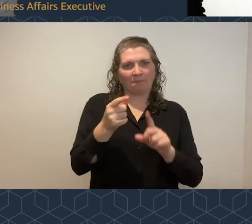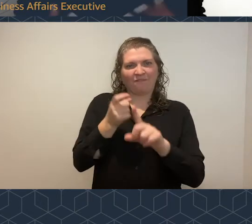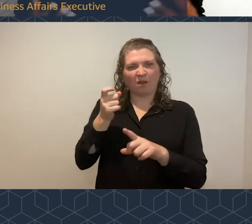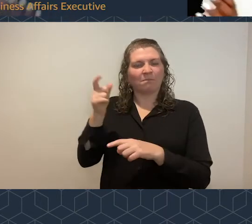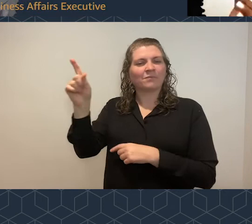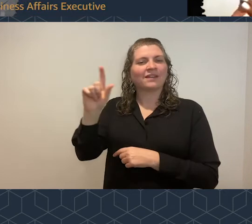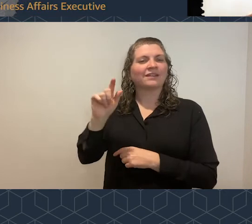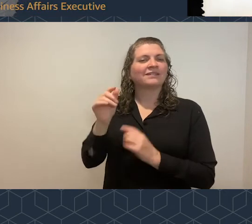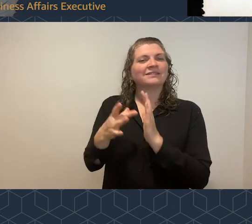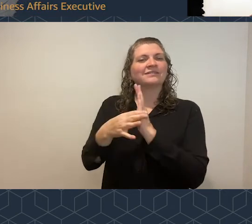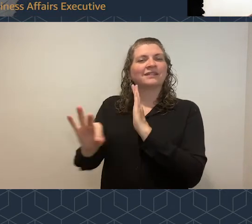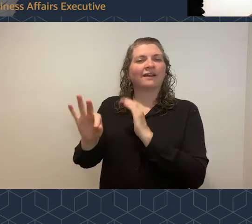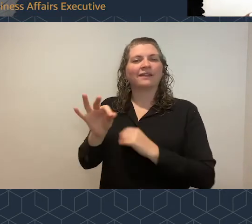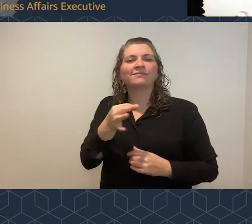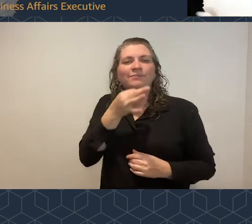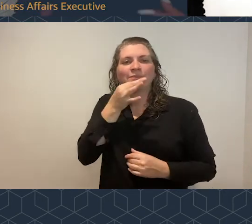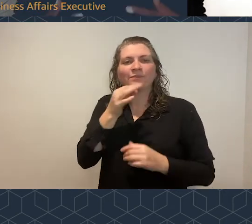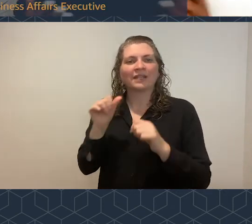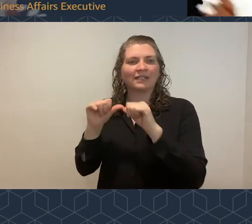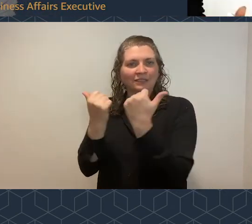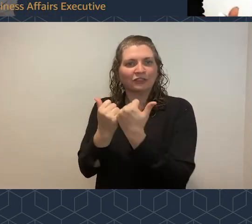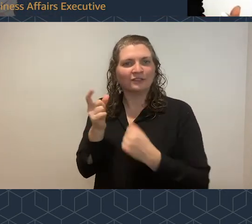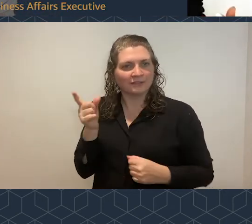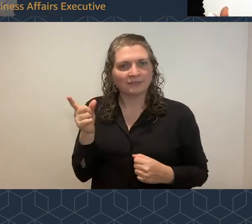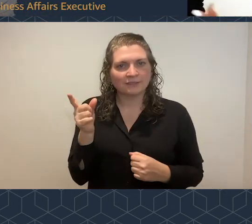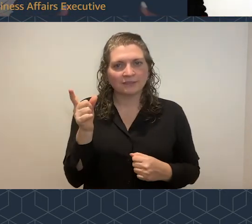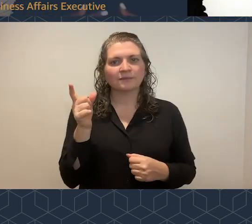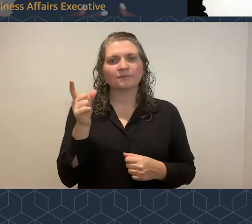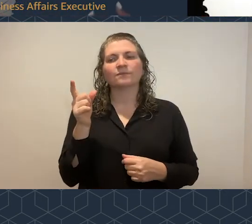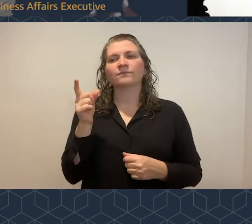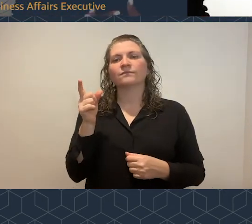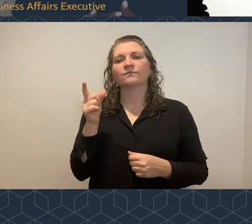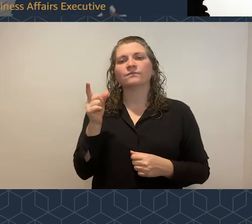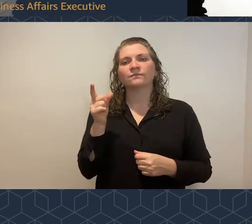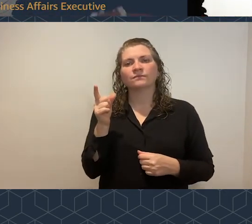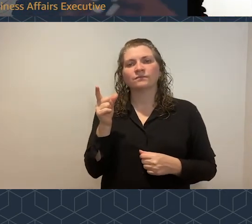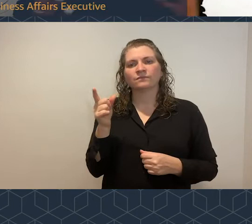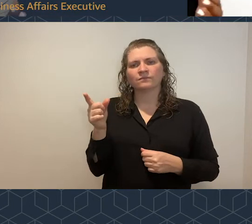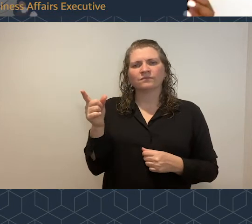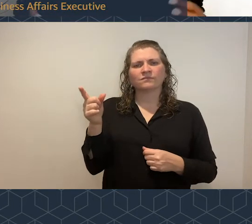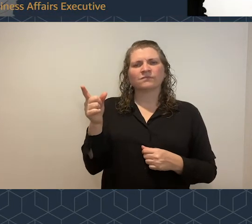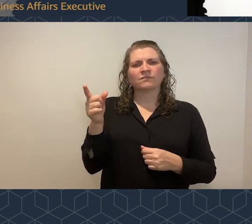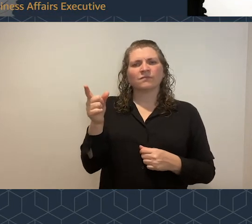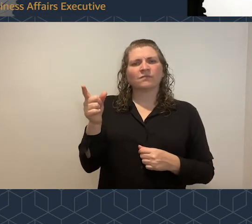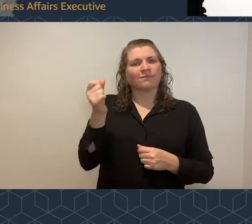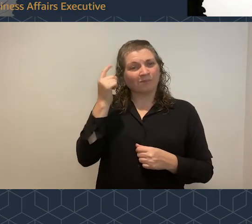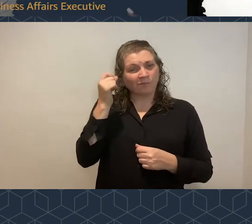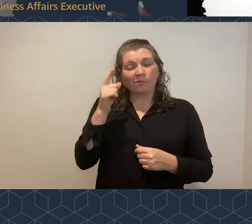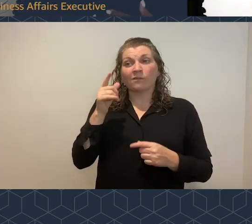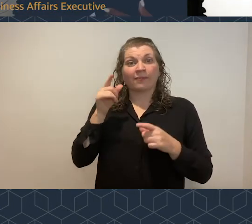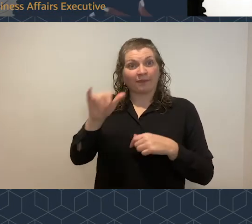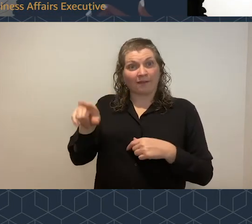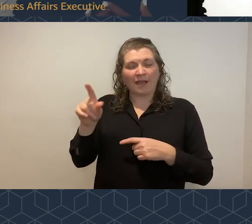actually frugality. And I say that because if anyone is familiar with the agency